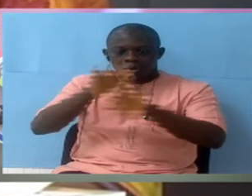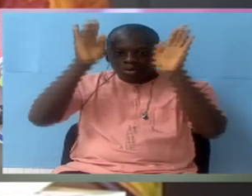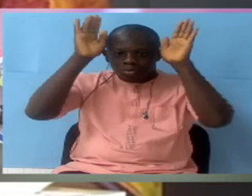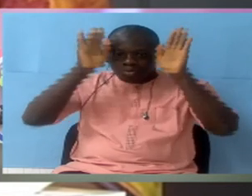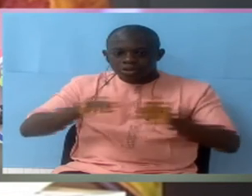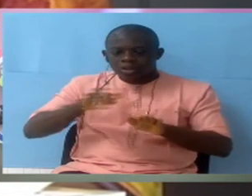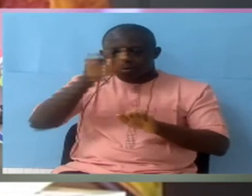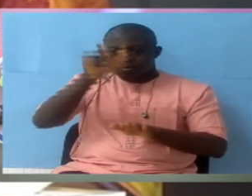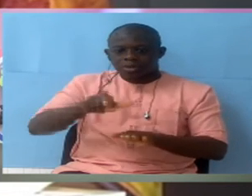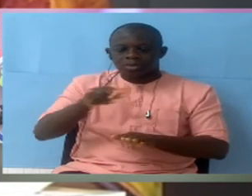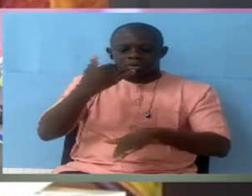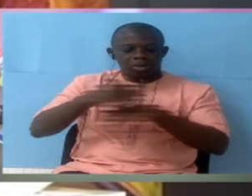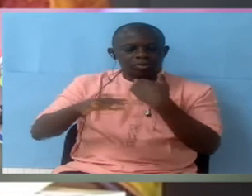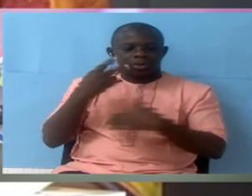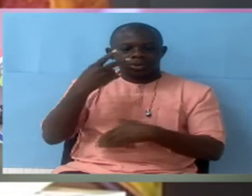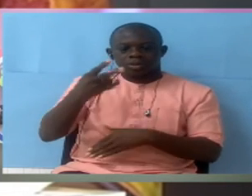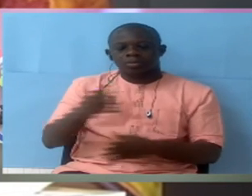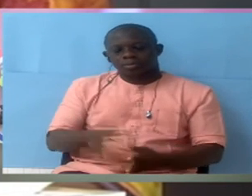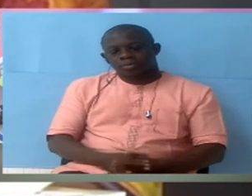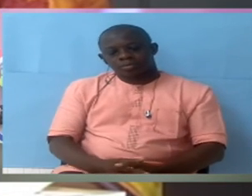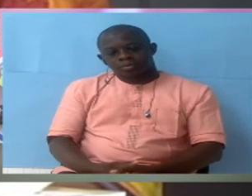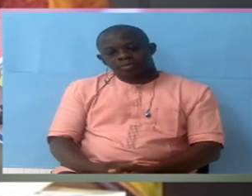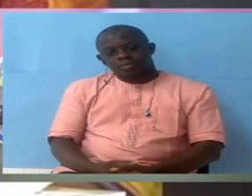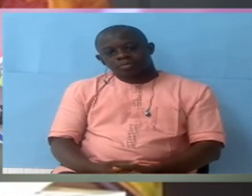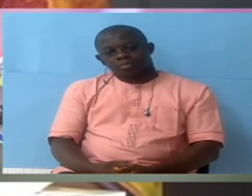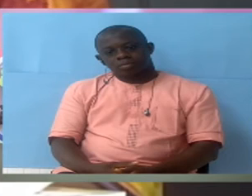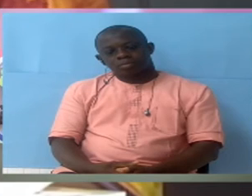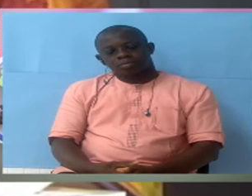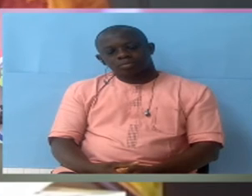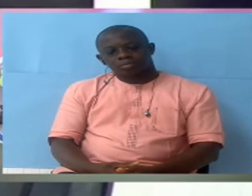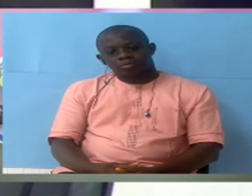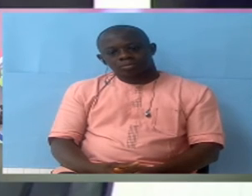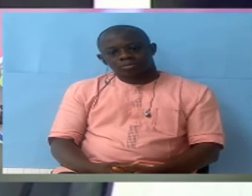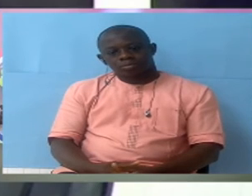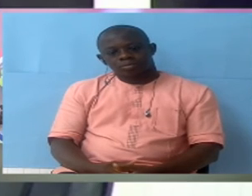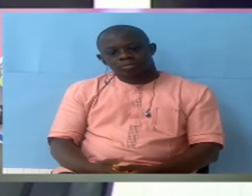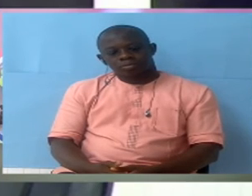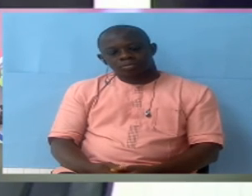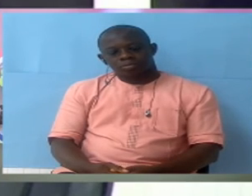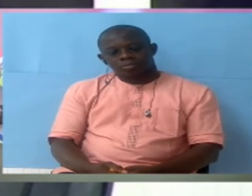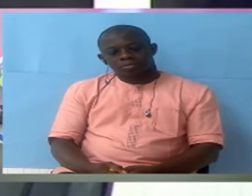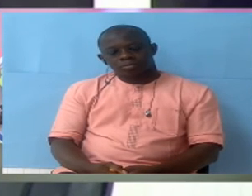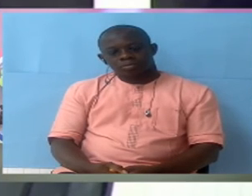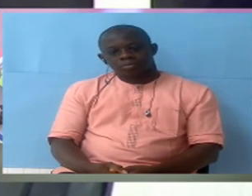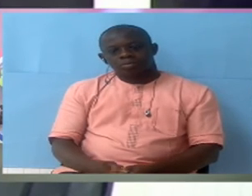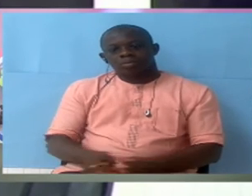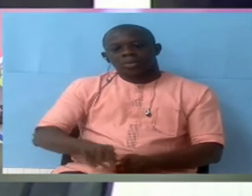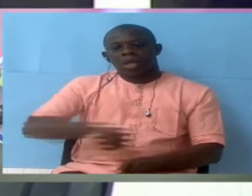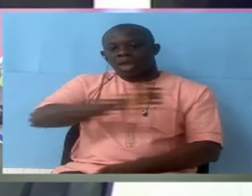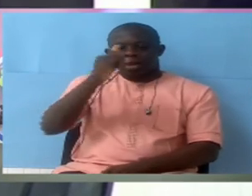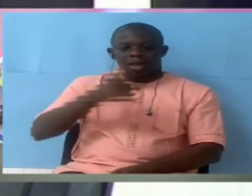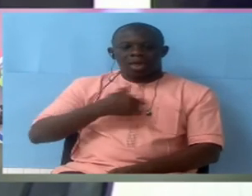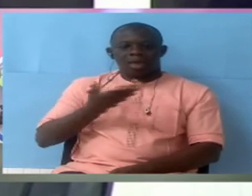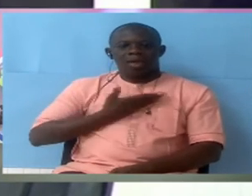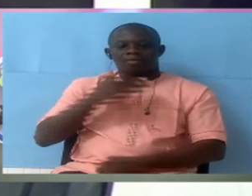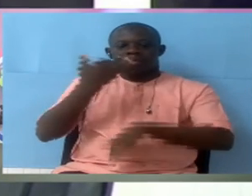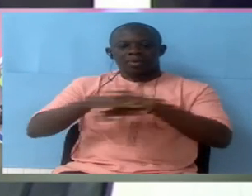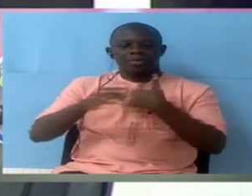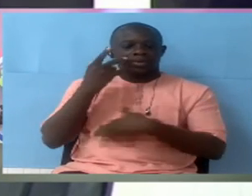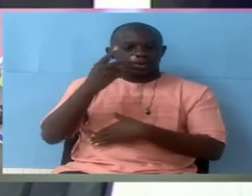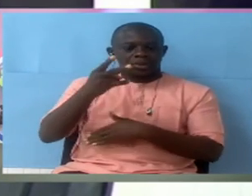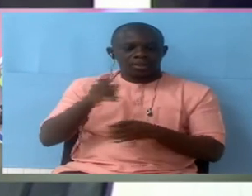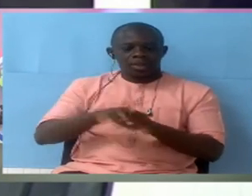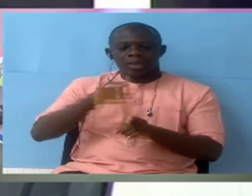té musuma gis Christian bo xamné modi jité fuñu sulé julit. And I have never seen a dead body